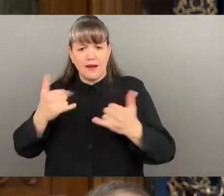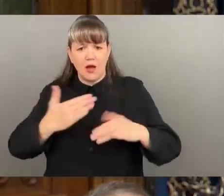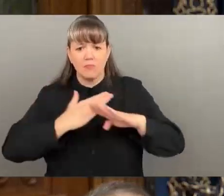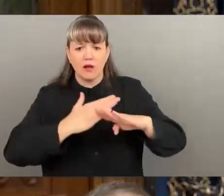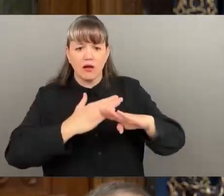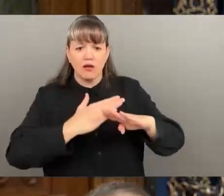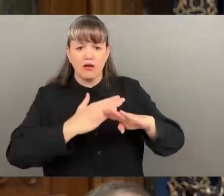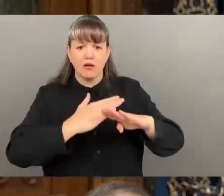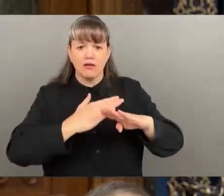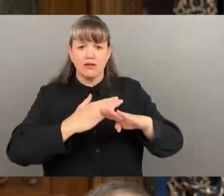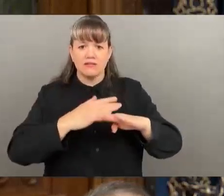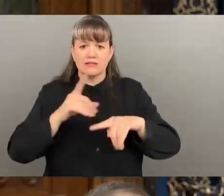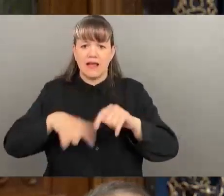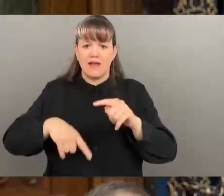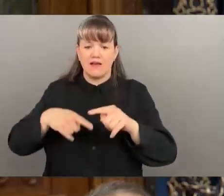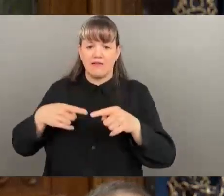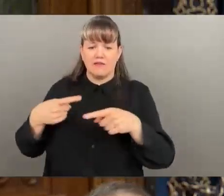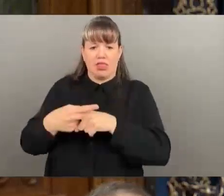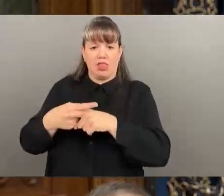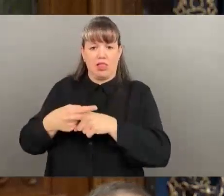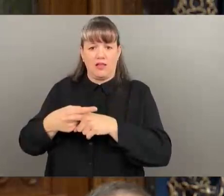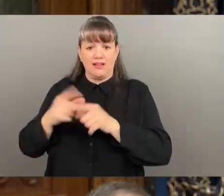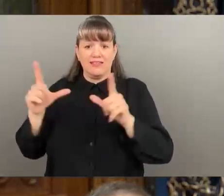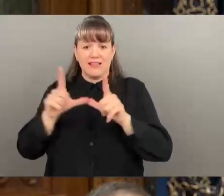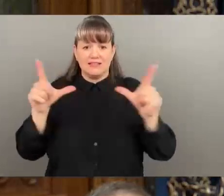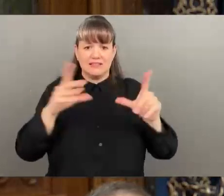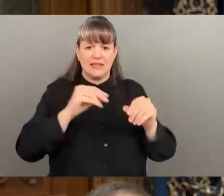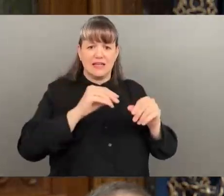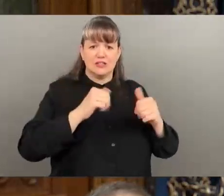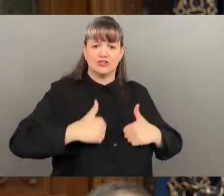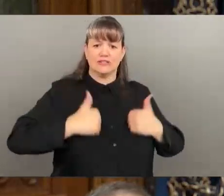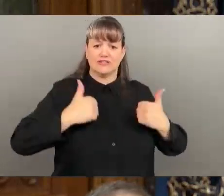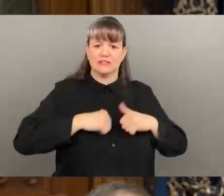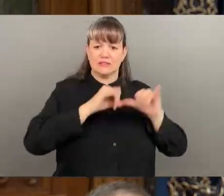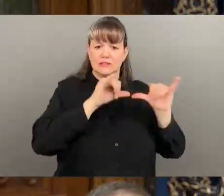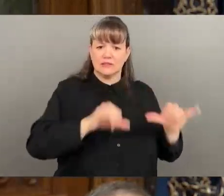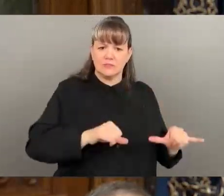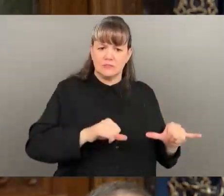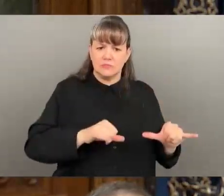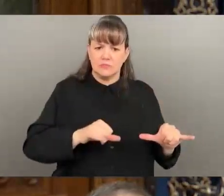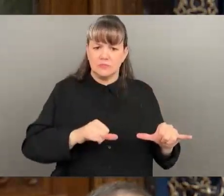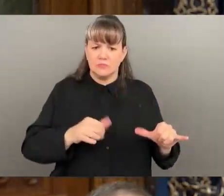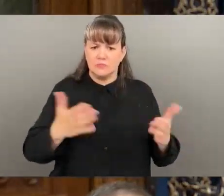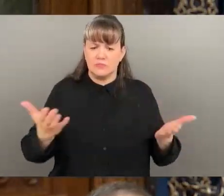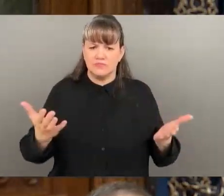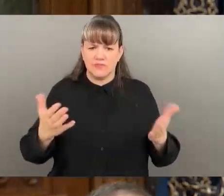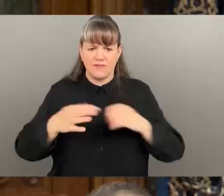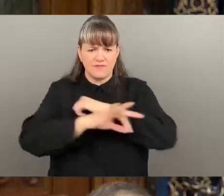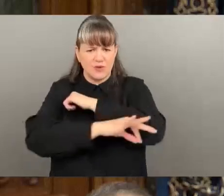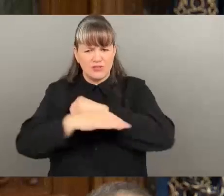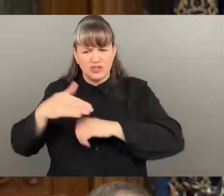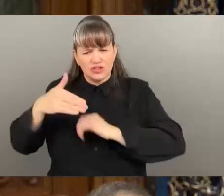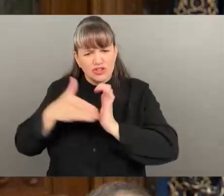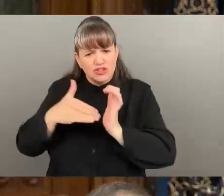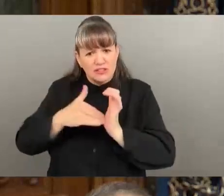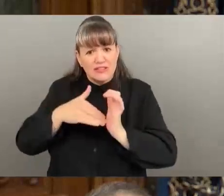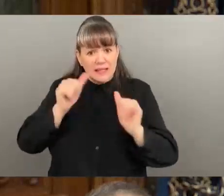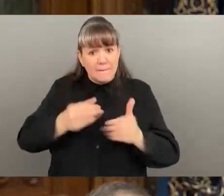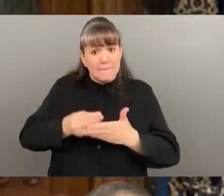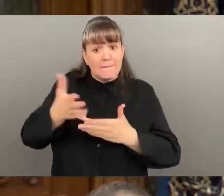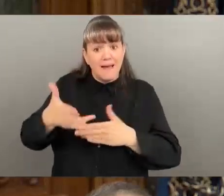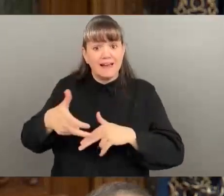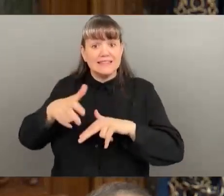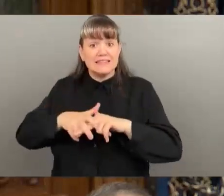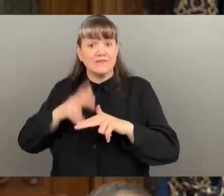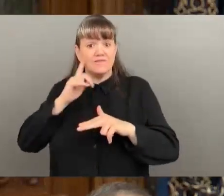systems. Foreign doctors can buy residency seats and then leave the province, but Canadian citizens backed